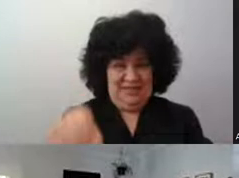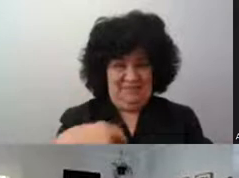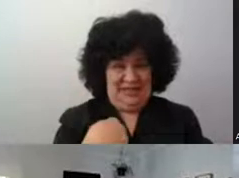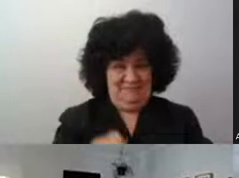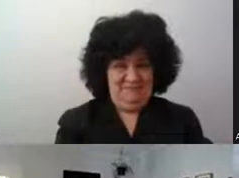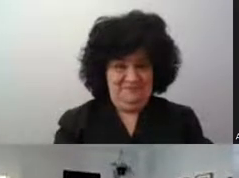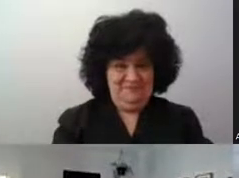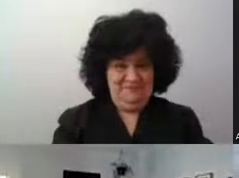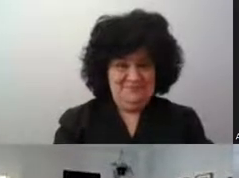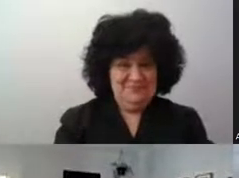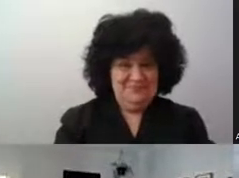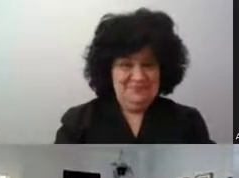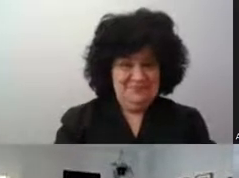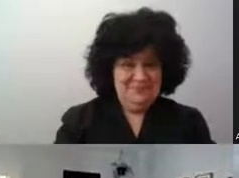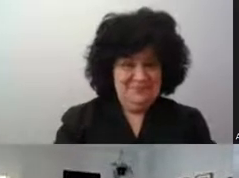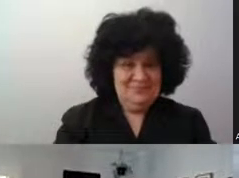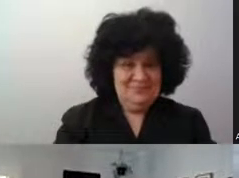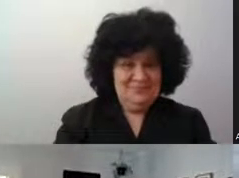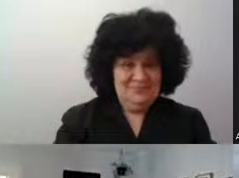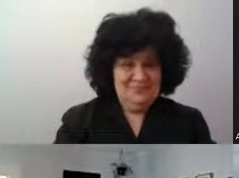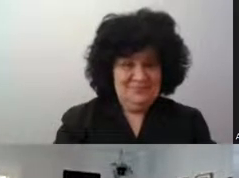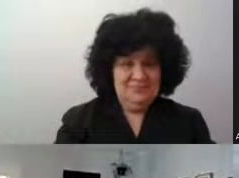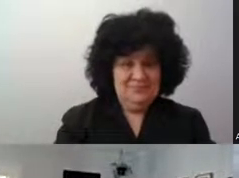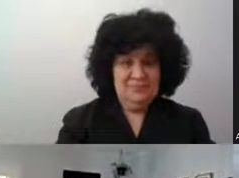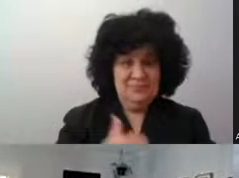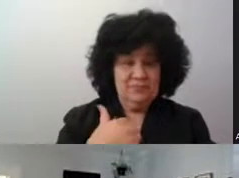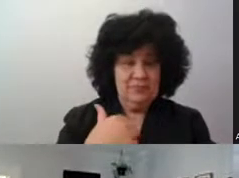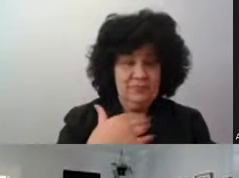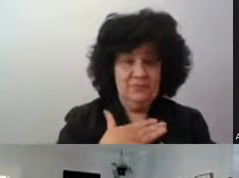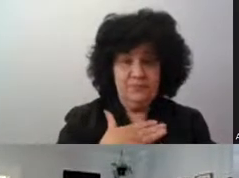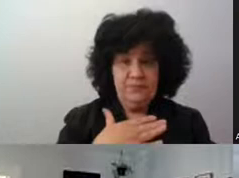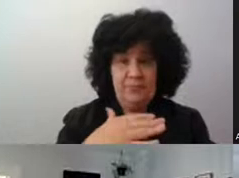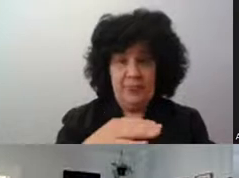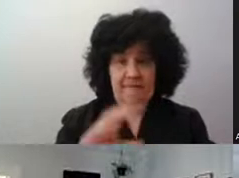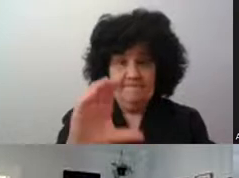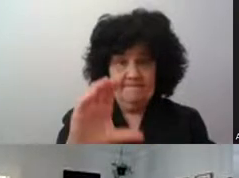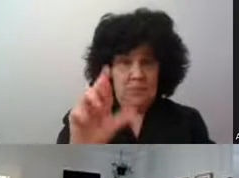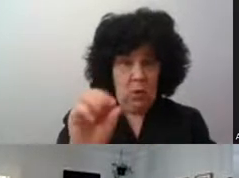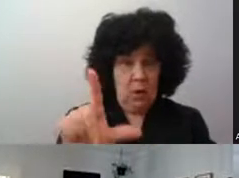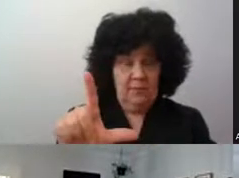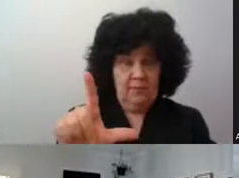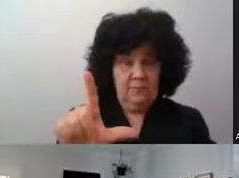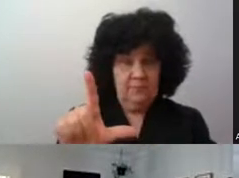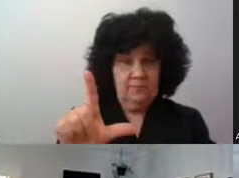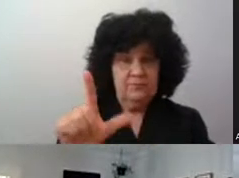Okay. And then we have Daryl McKissack. No, she's, I believe she's on travel